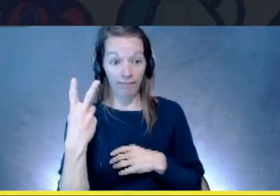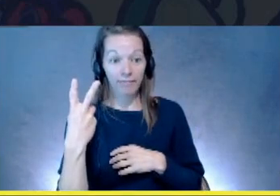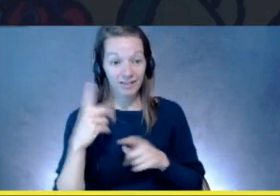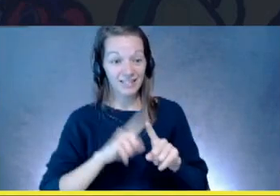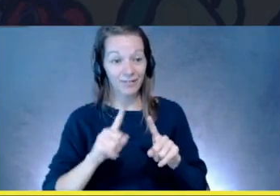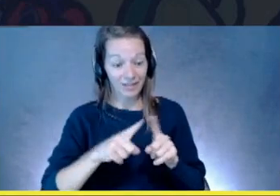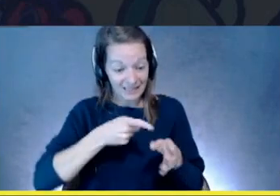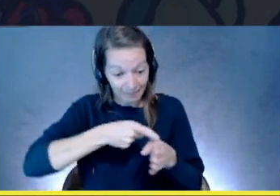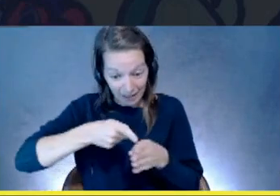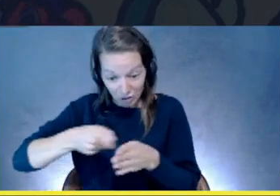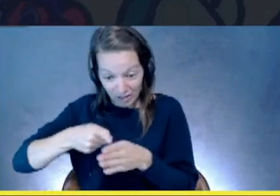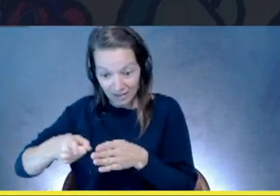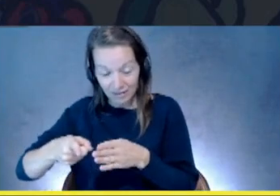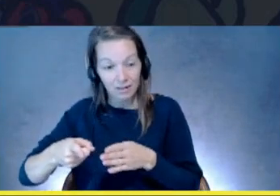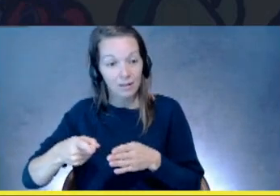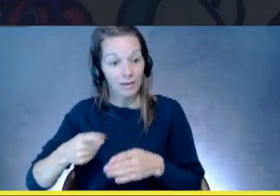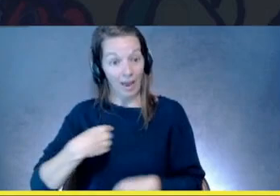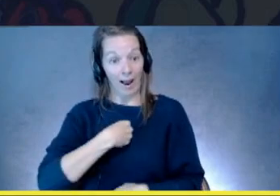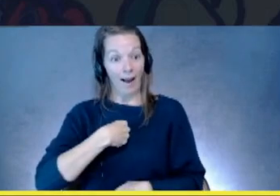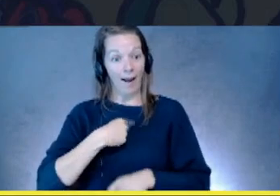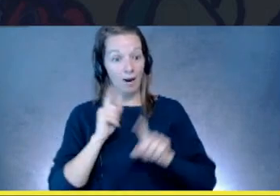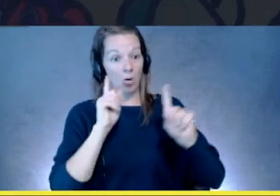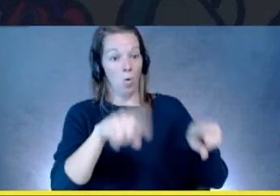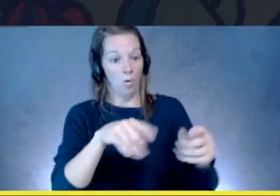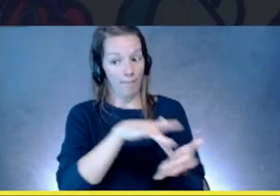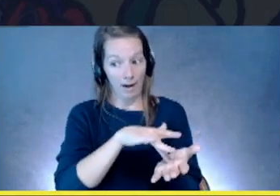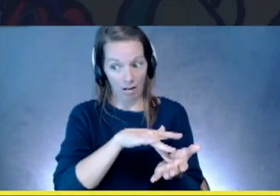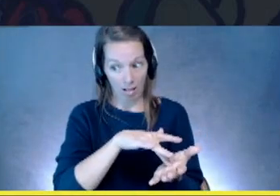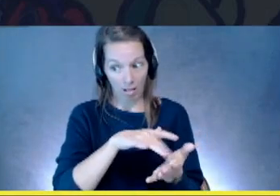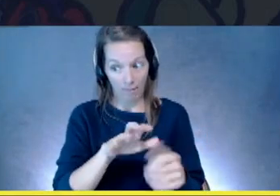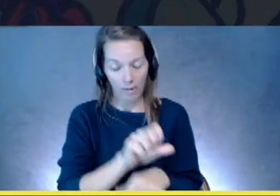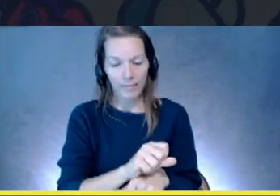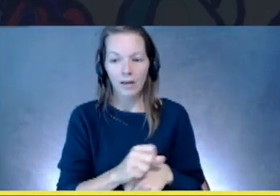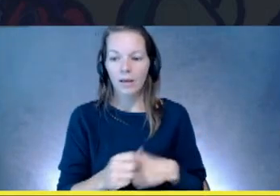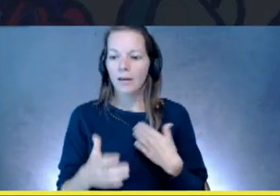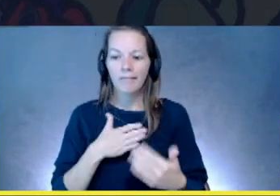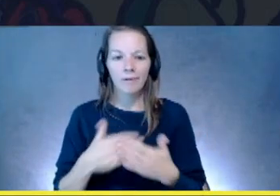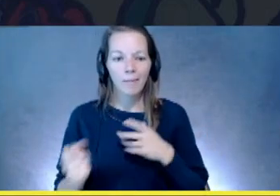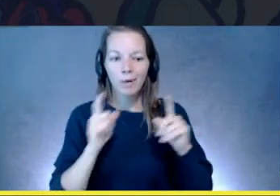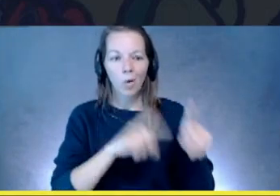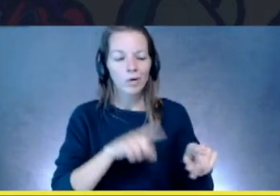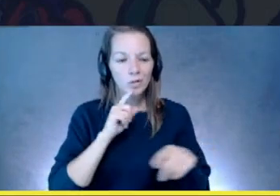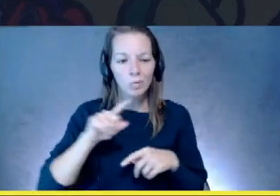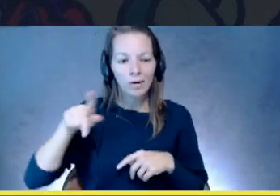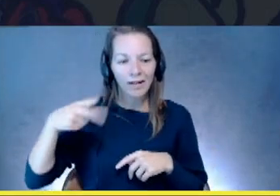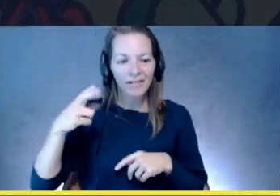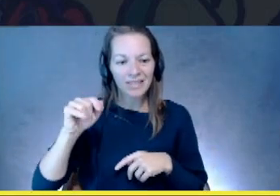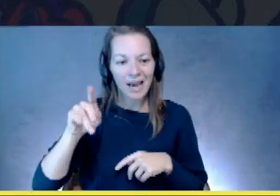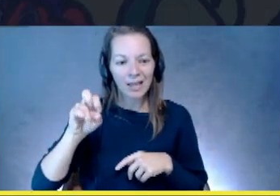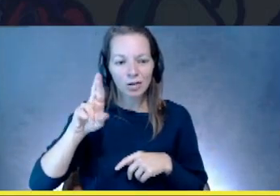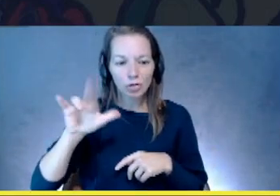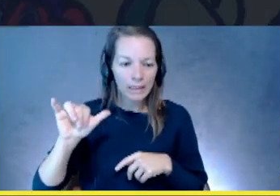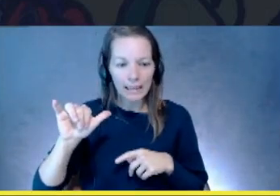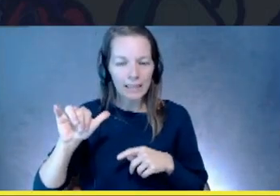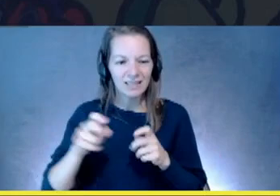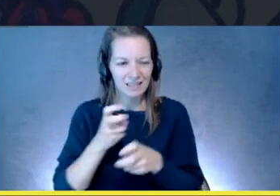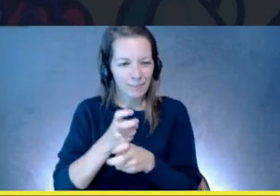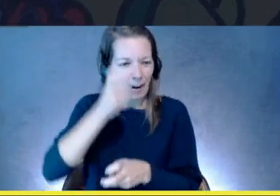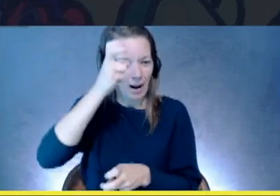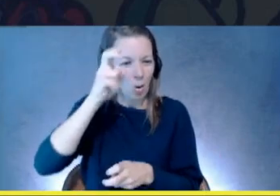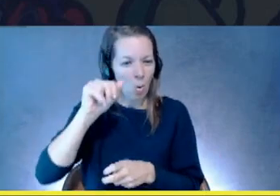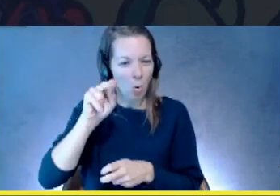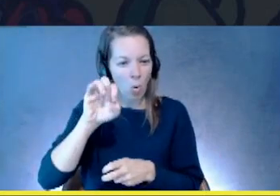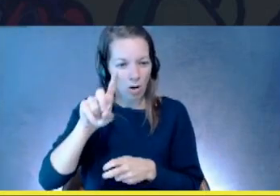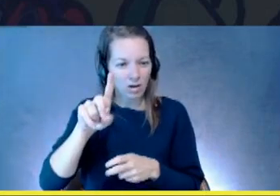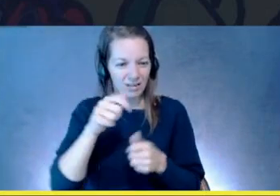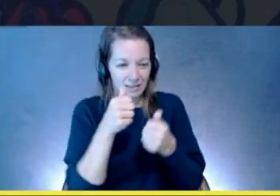team. It doesn't mean that because I'm not going into physiatry, which is spinal cord and rehabilitation subspecialty,